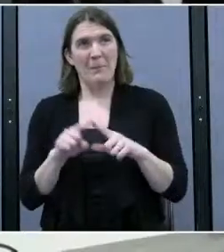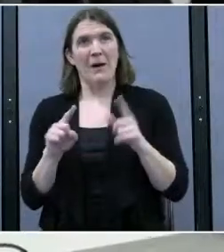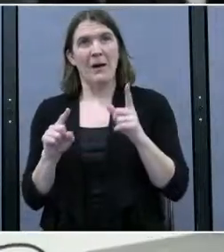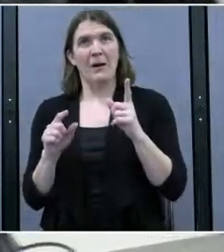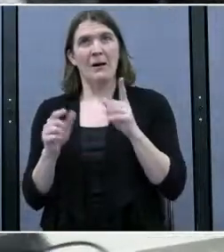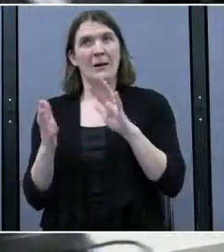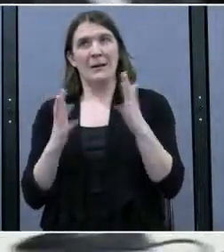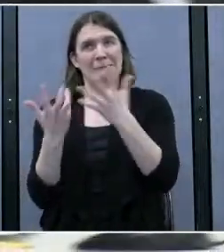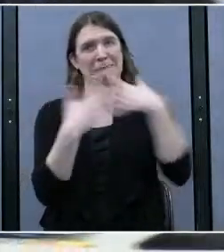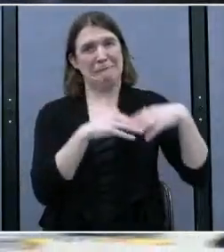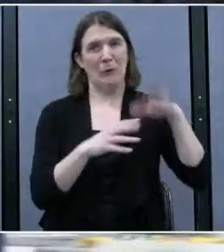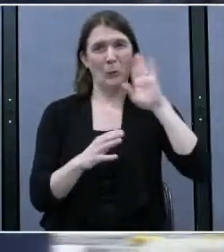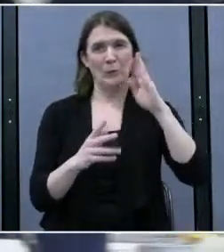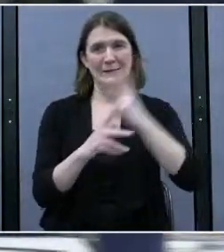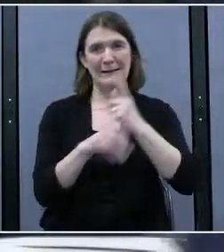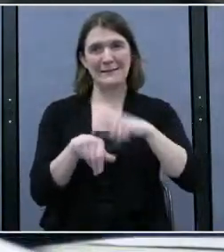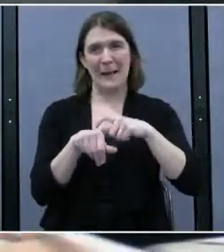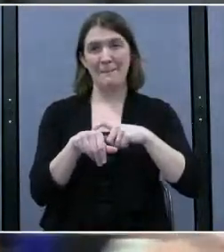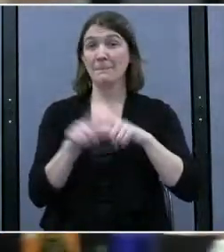occur. Franz?